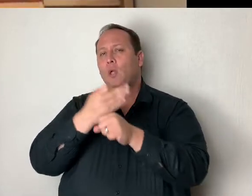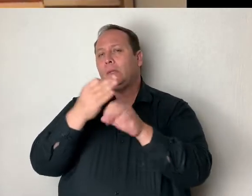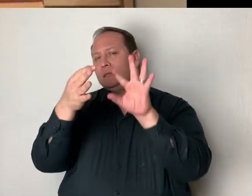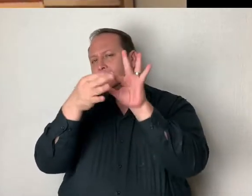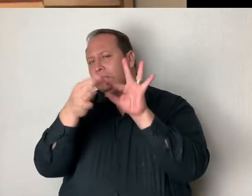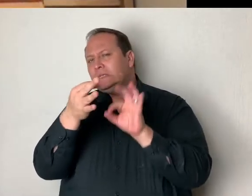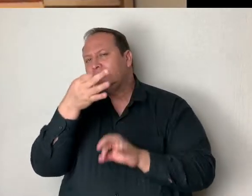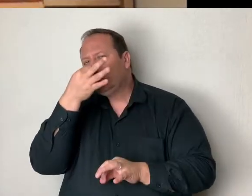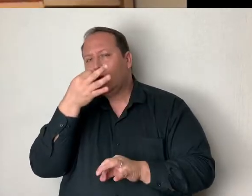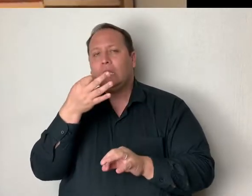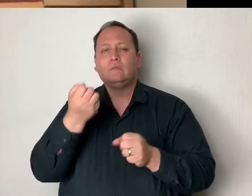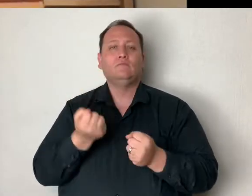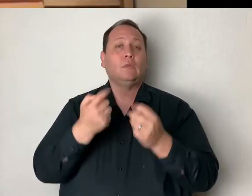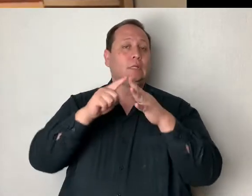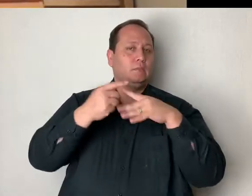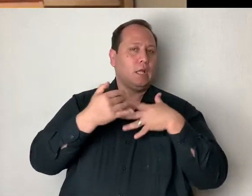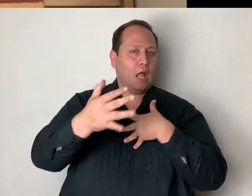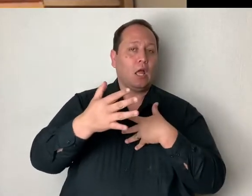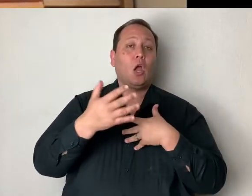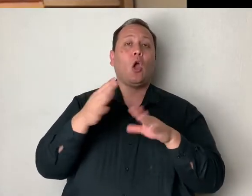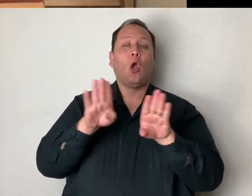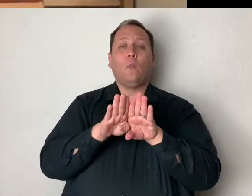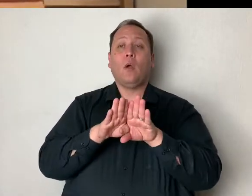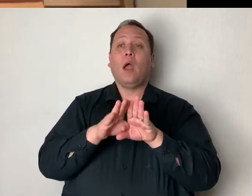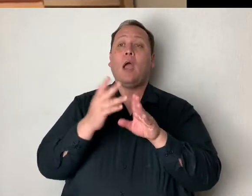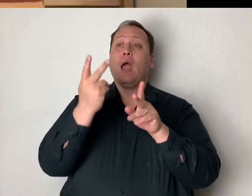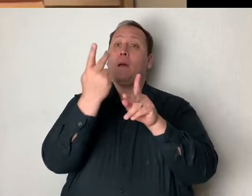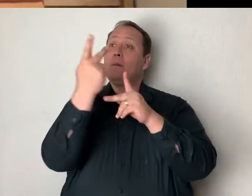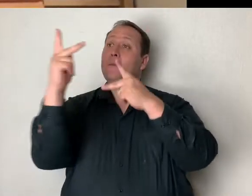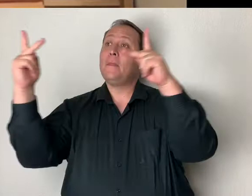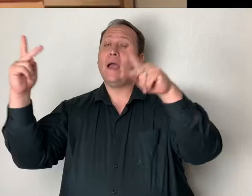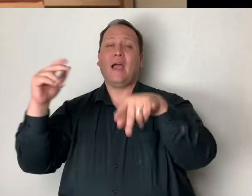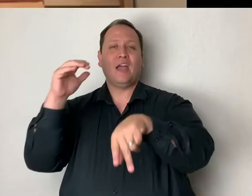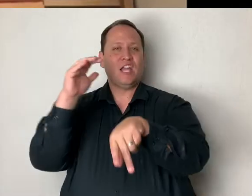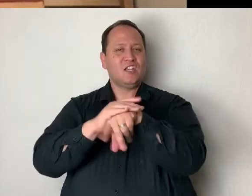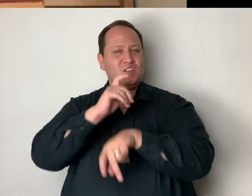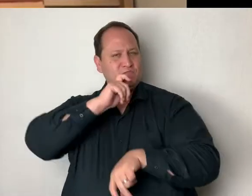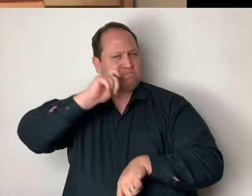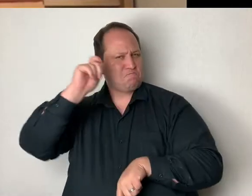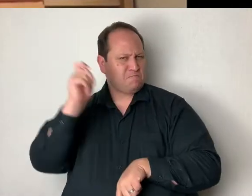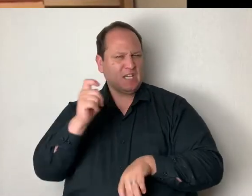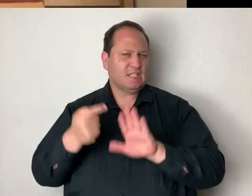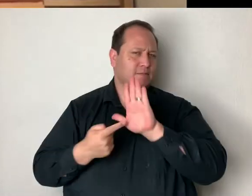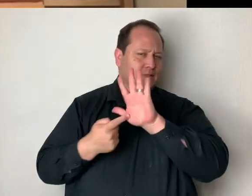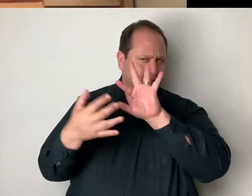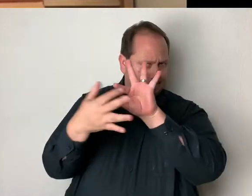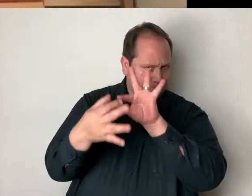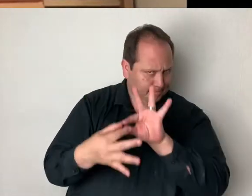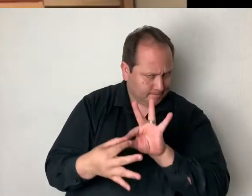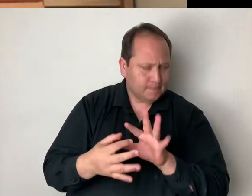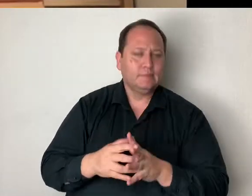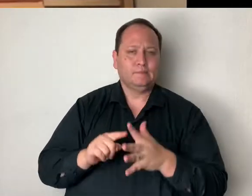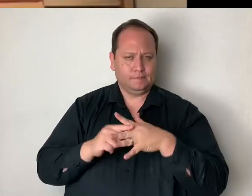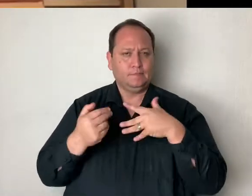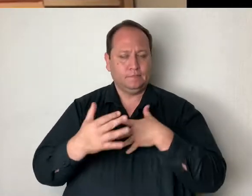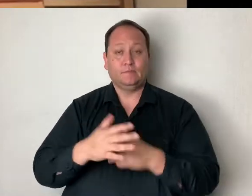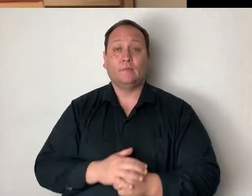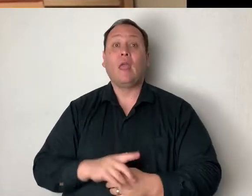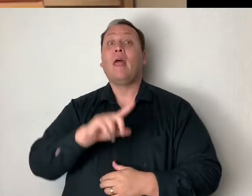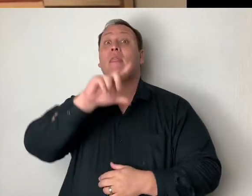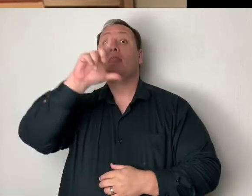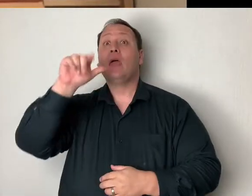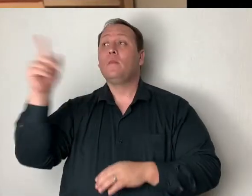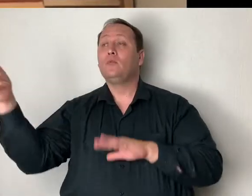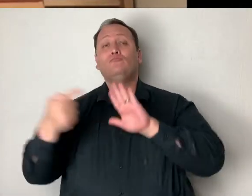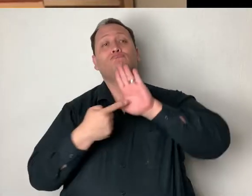to Friendship Park. Voy a compartir una breve introducción al Parque La Amistad. And we're then going to hear a presentation from